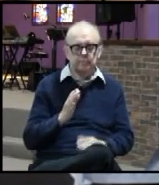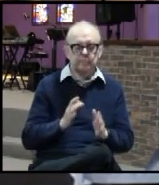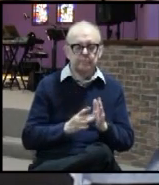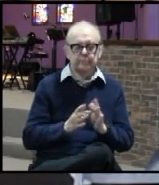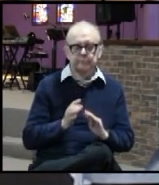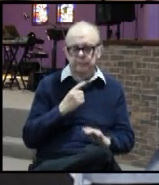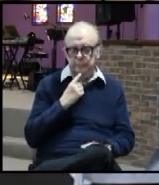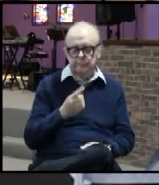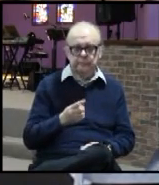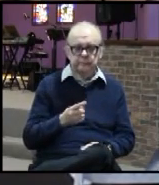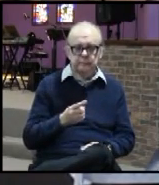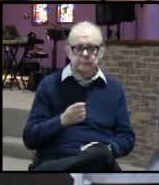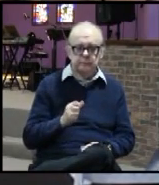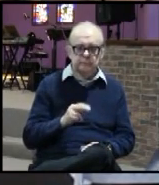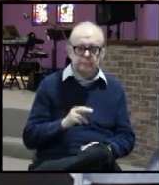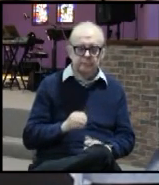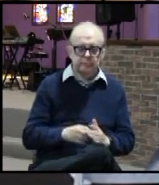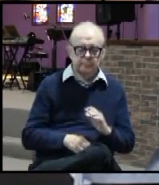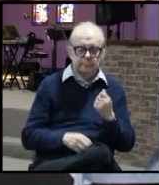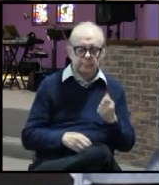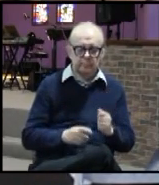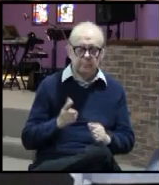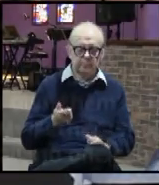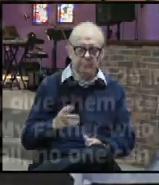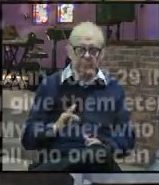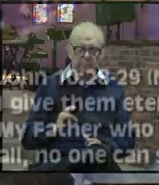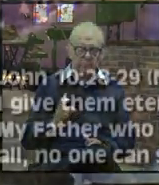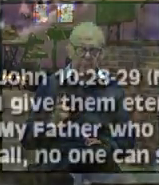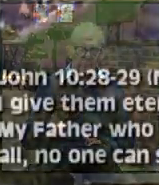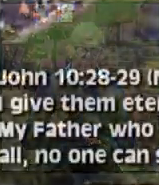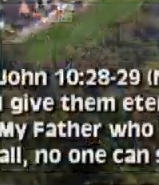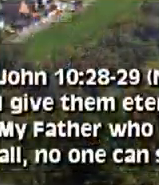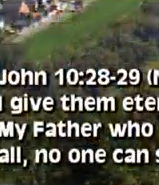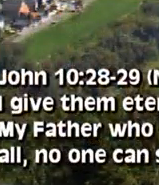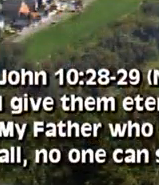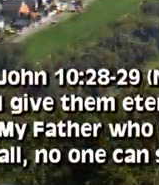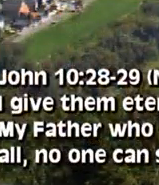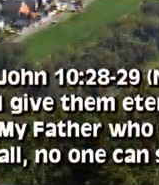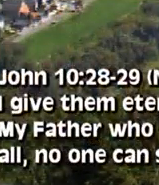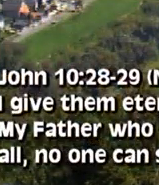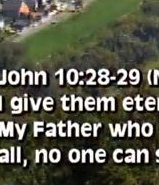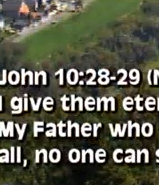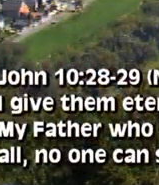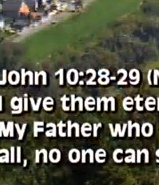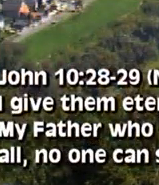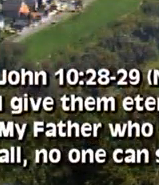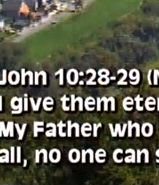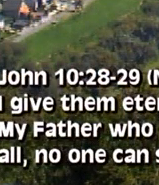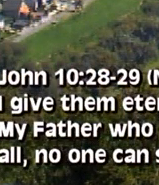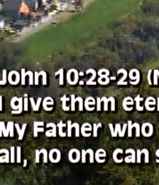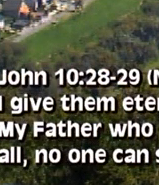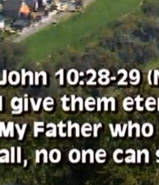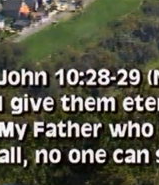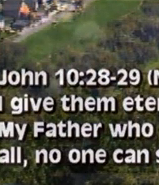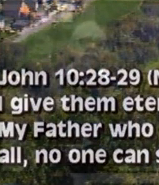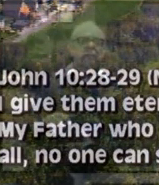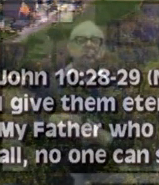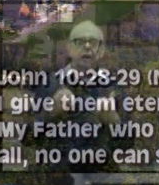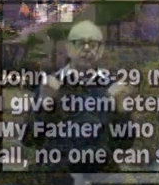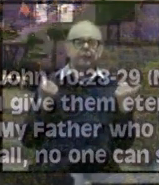also says in John chapter 10, verses 28 and 29, Jesus said, I give them, that's you, eternal